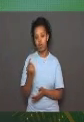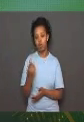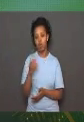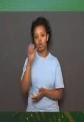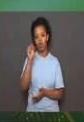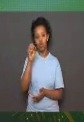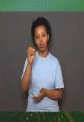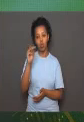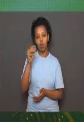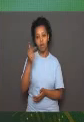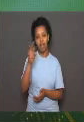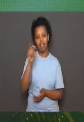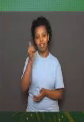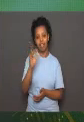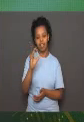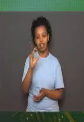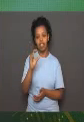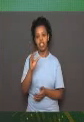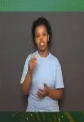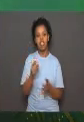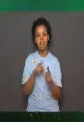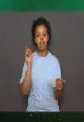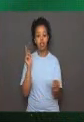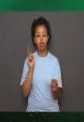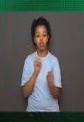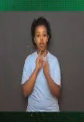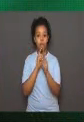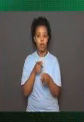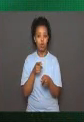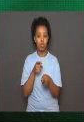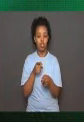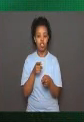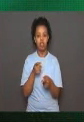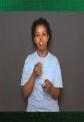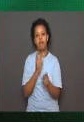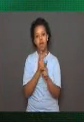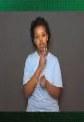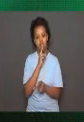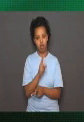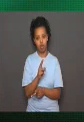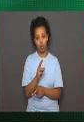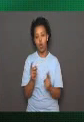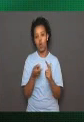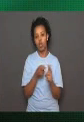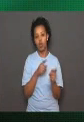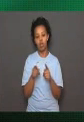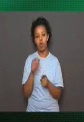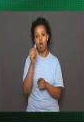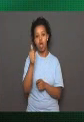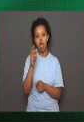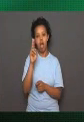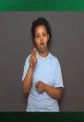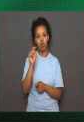somatic reflexes are protective. The second reflex action is